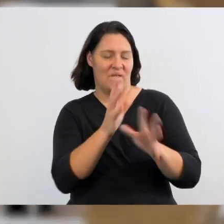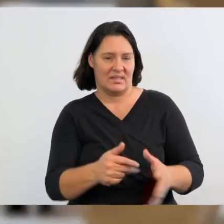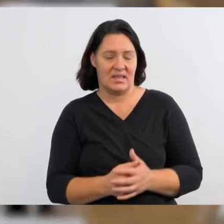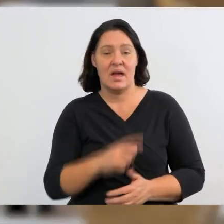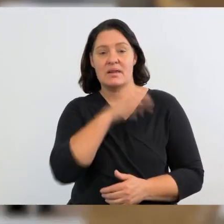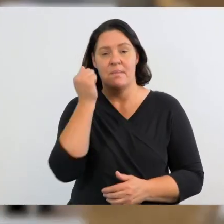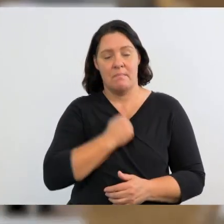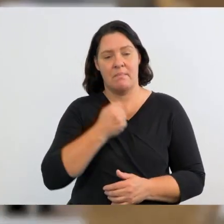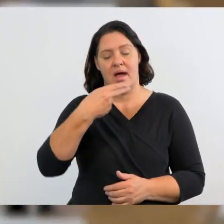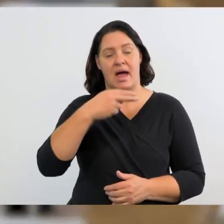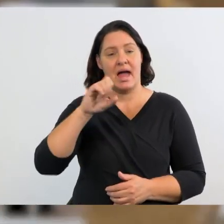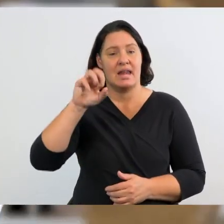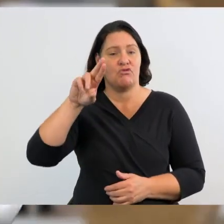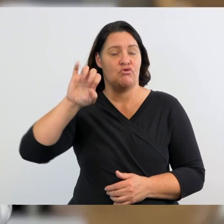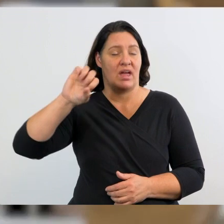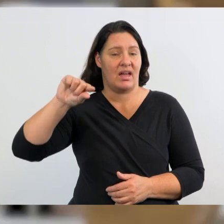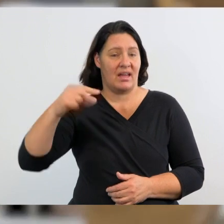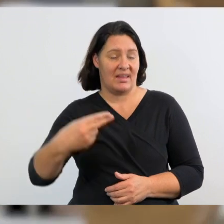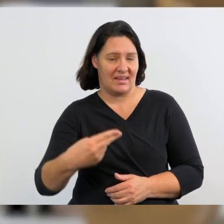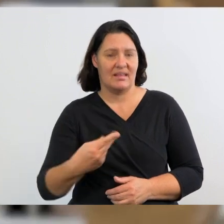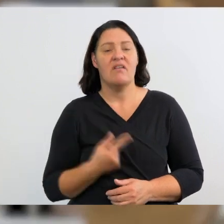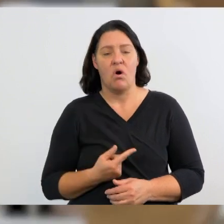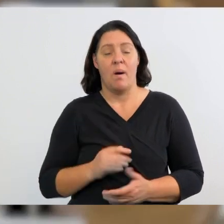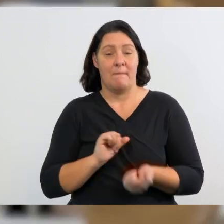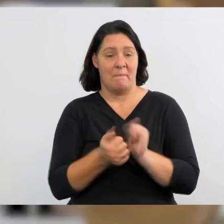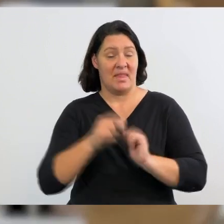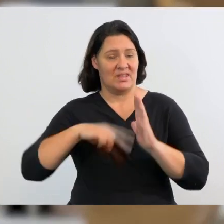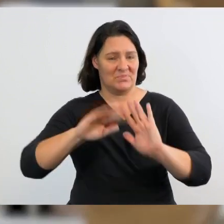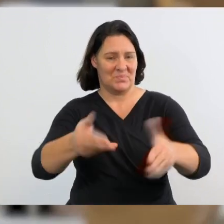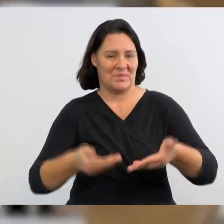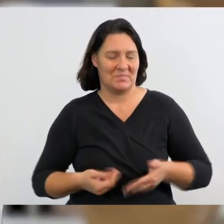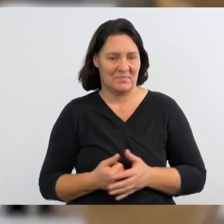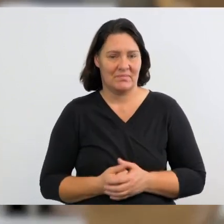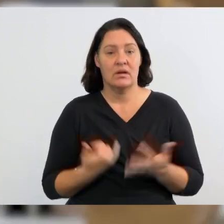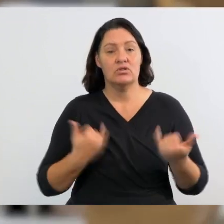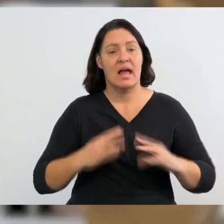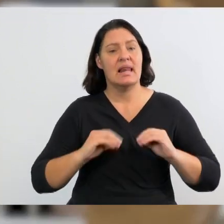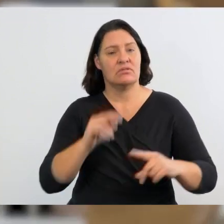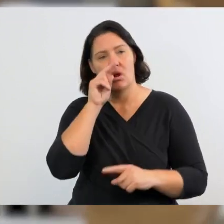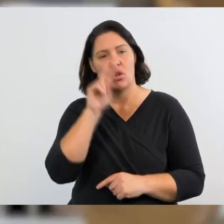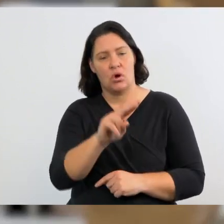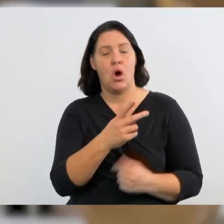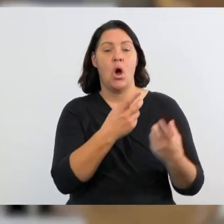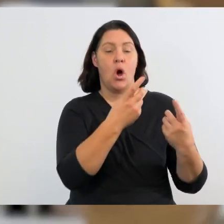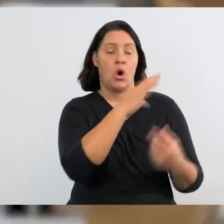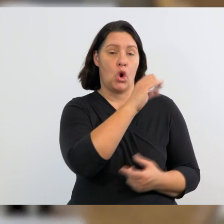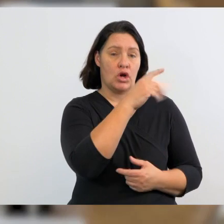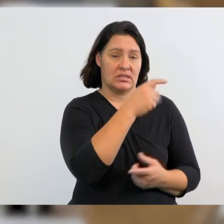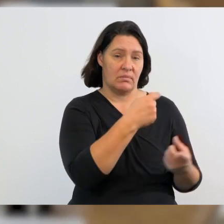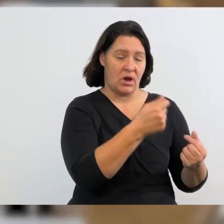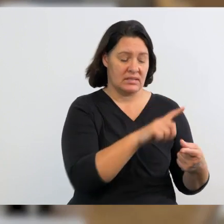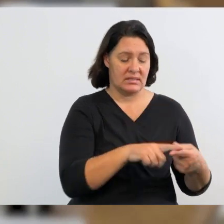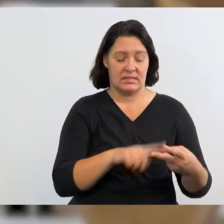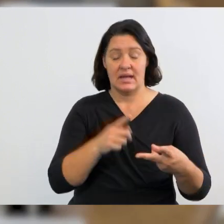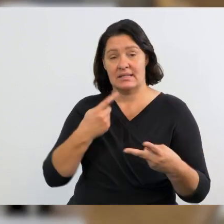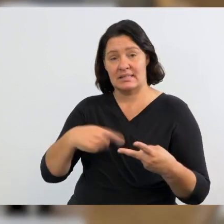viewers out there. My name is Heinrich Neetling and welcome to Mathematical Literacy. Guys, in today's lesson, we'll be looking at cost price,